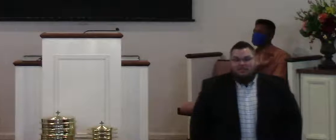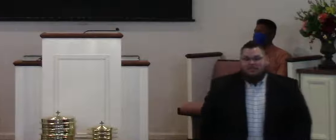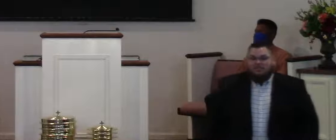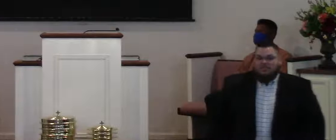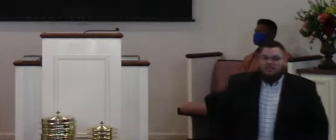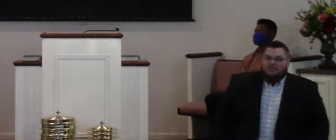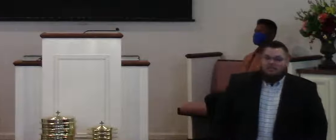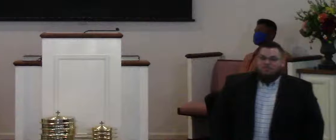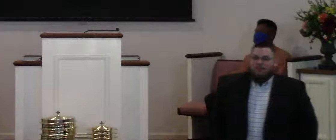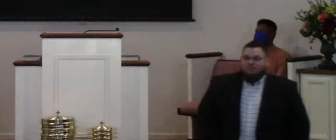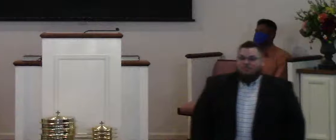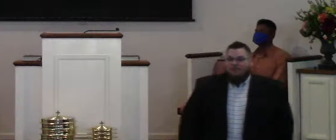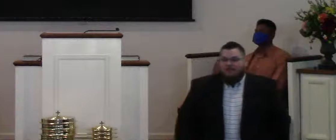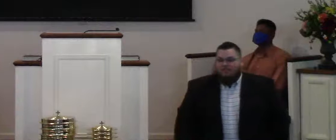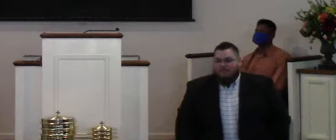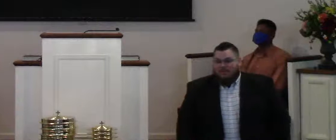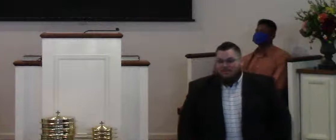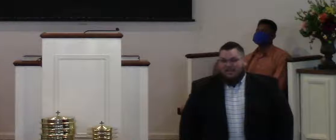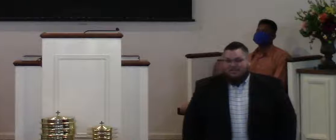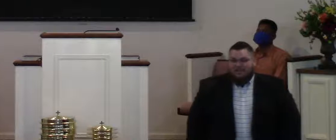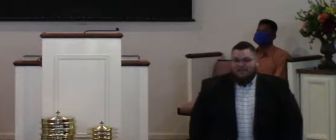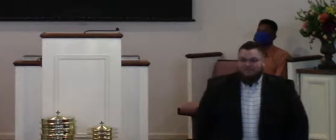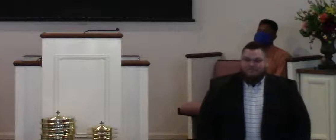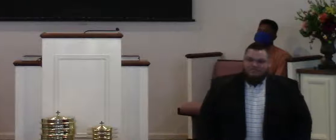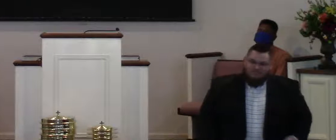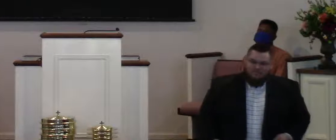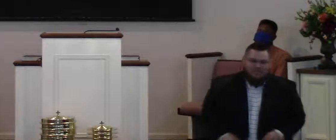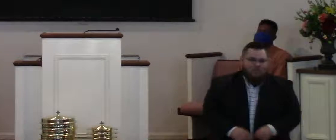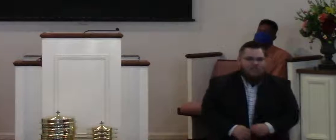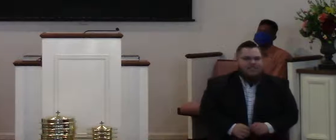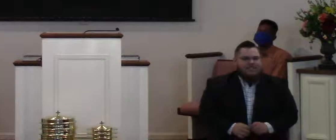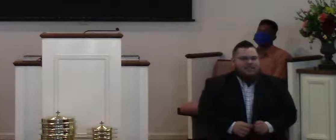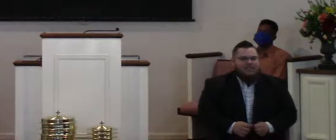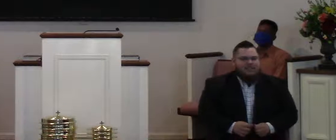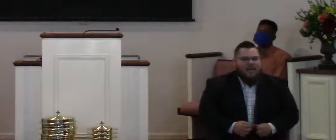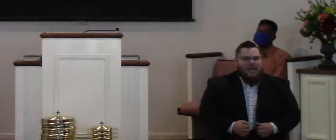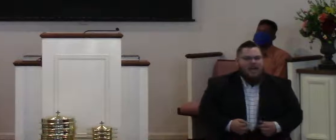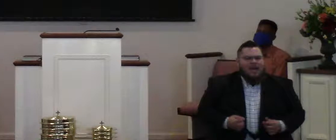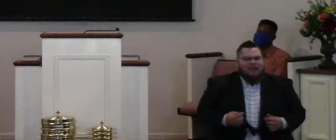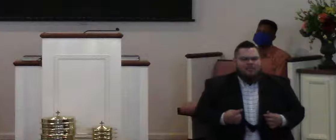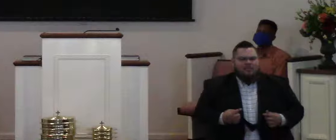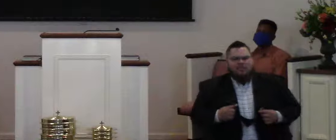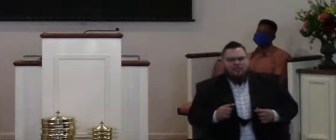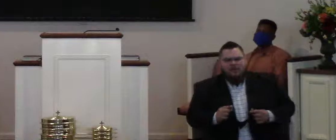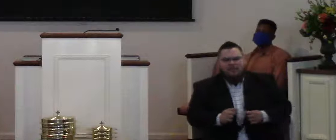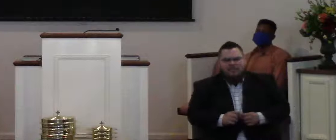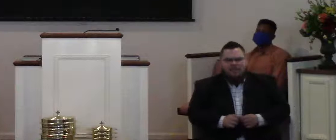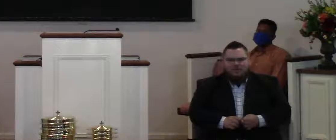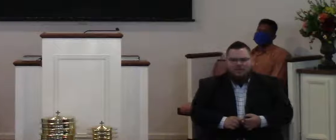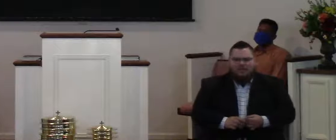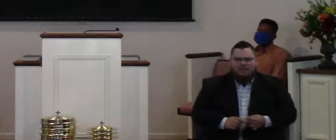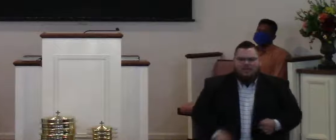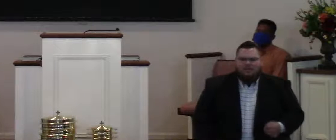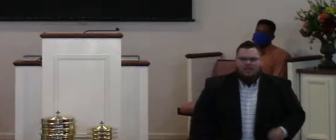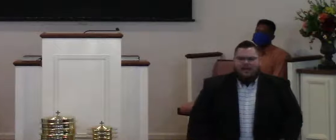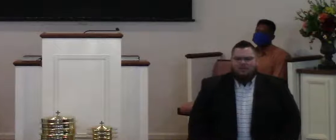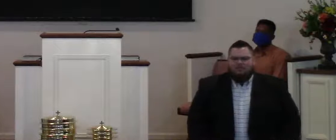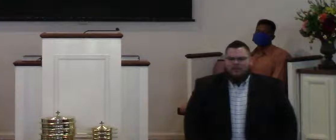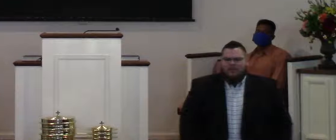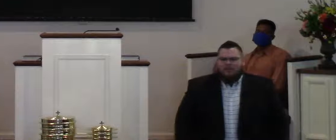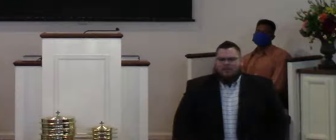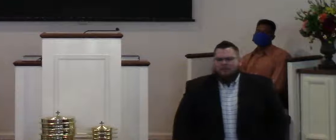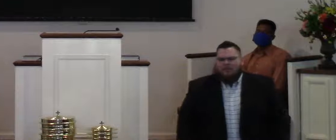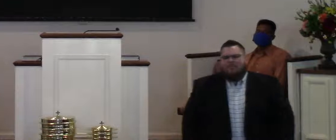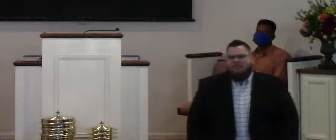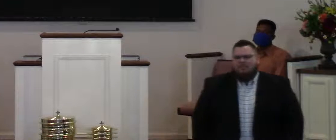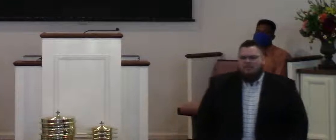language is pretty important these days, right? Rebecca, never noticed how much I rely on